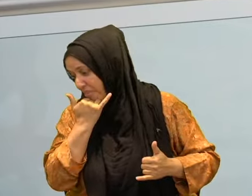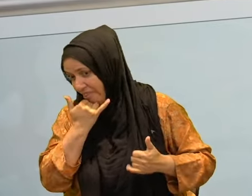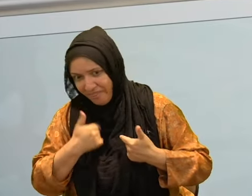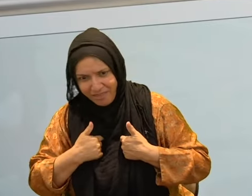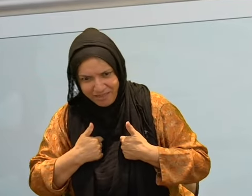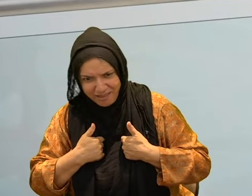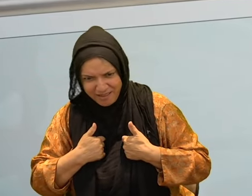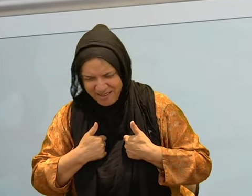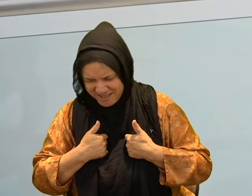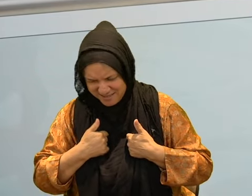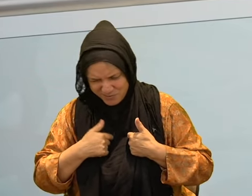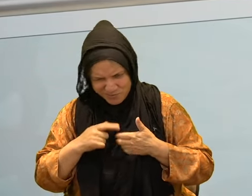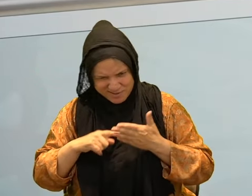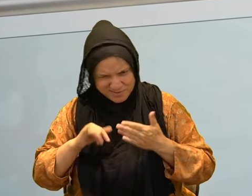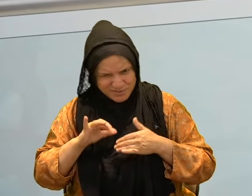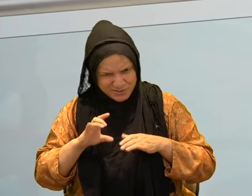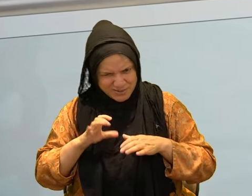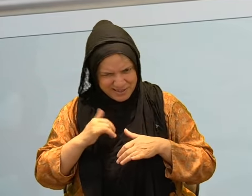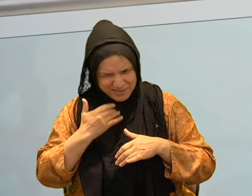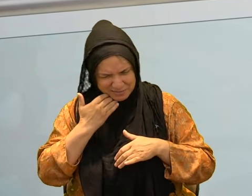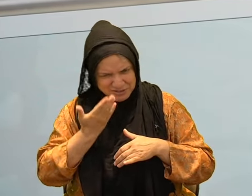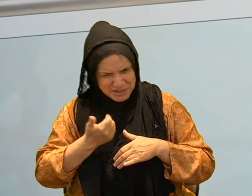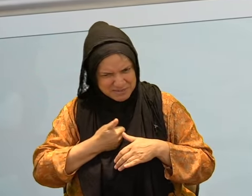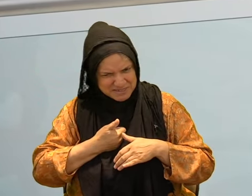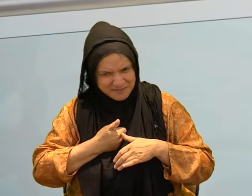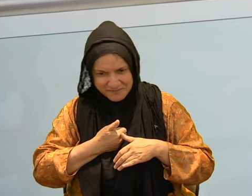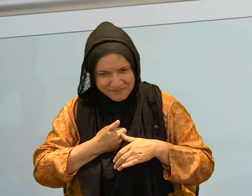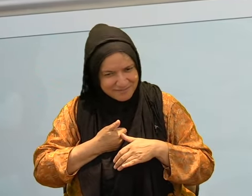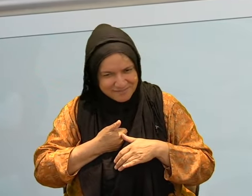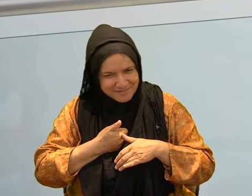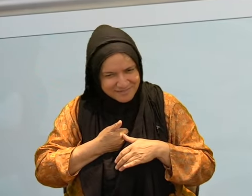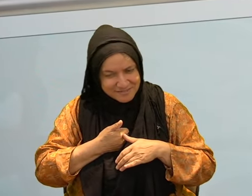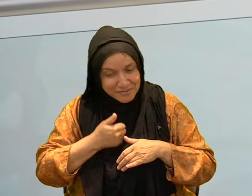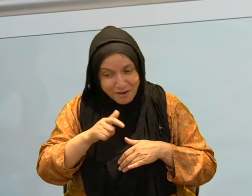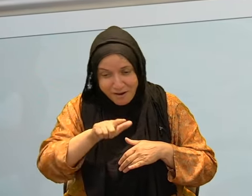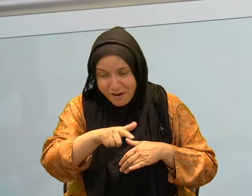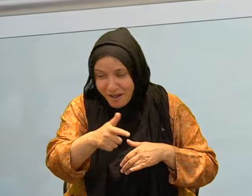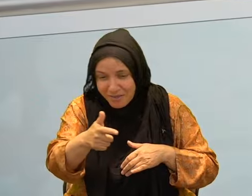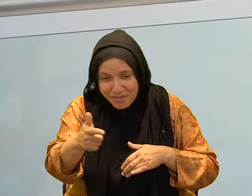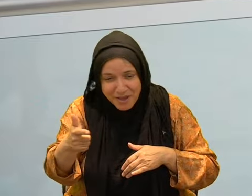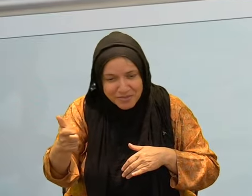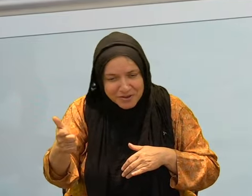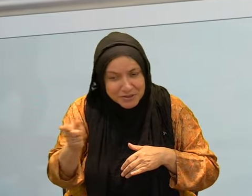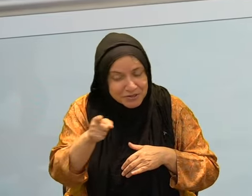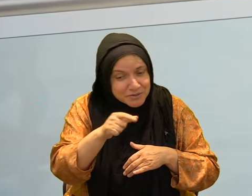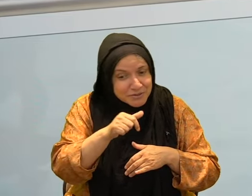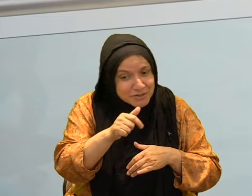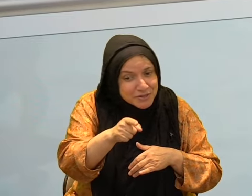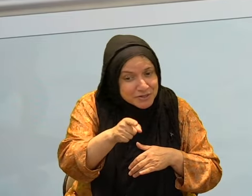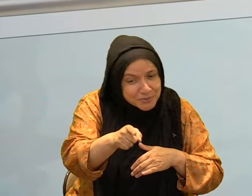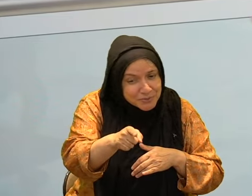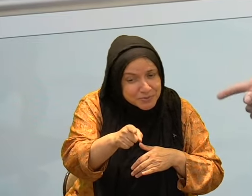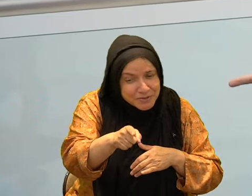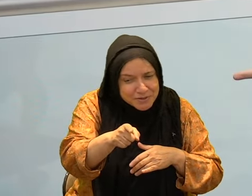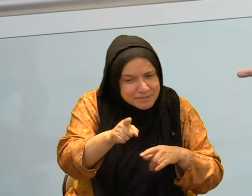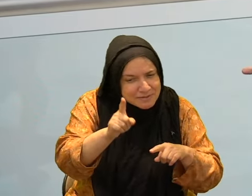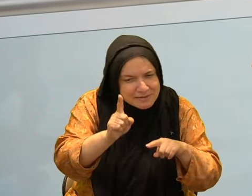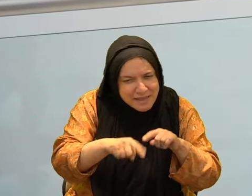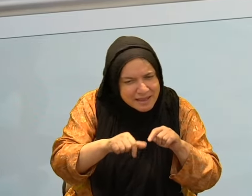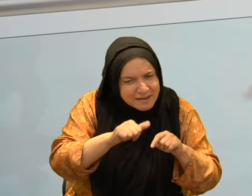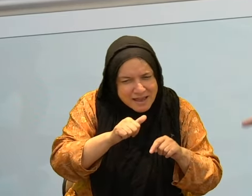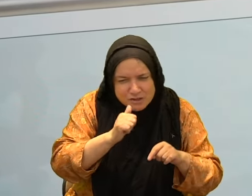true. But you bear your own burden. Don't allow shaytan to lead you to a place where you will blame